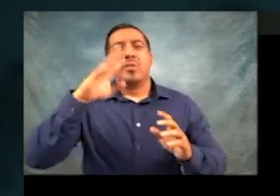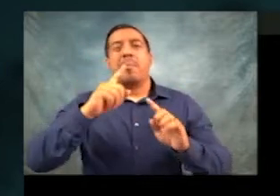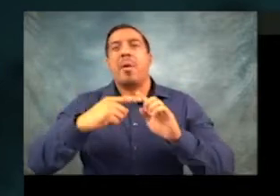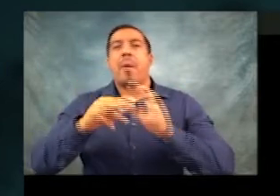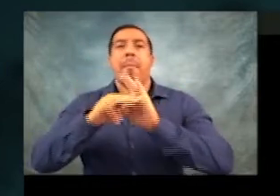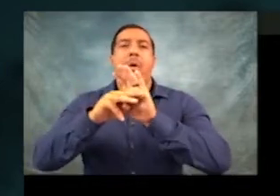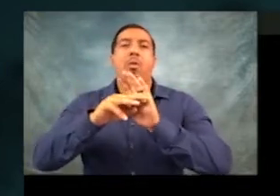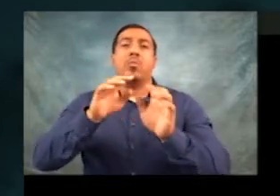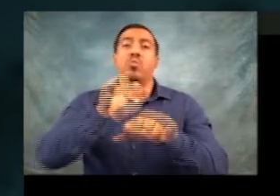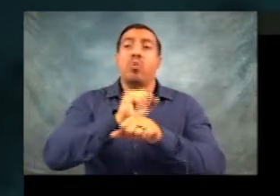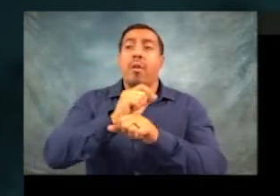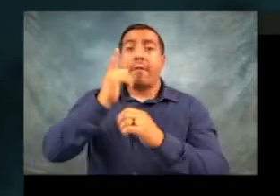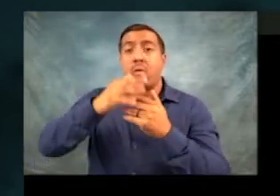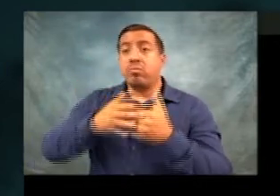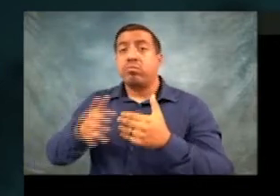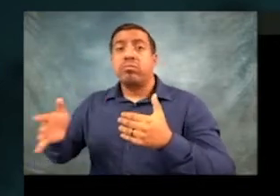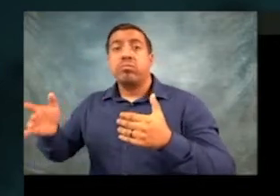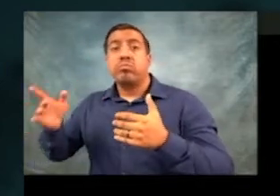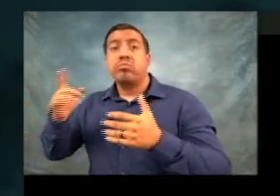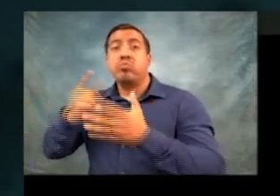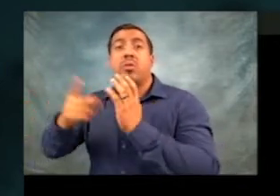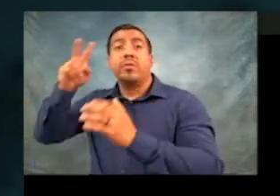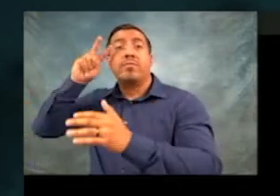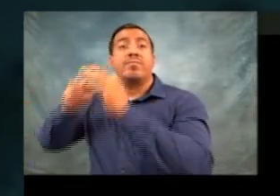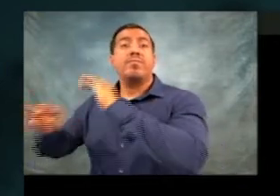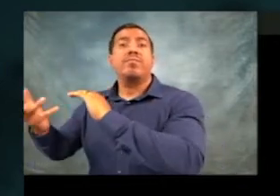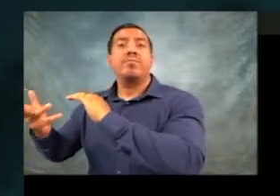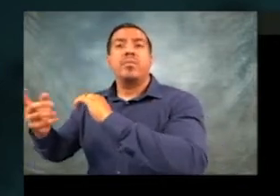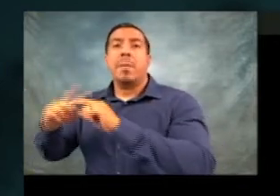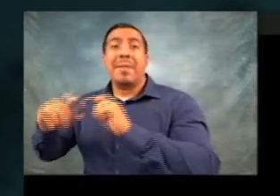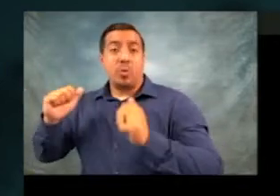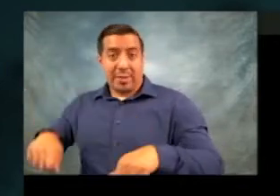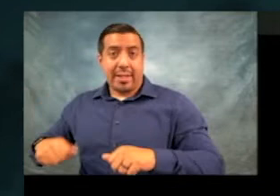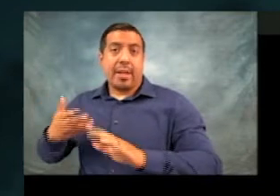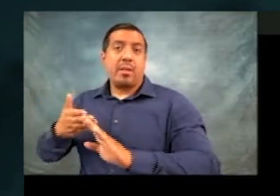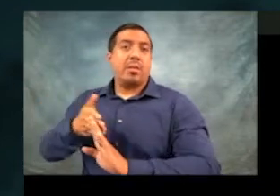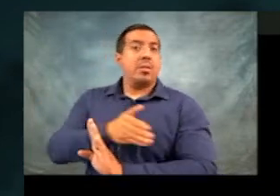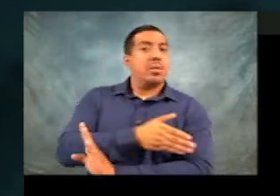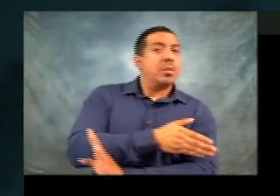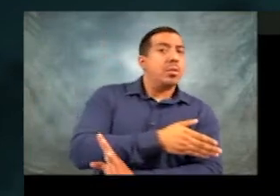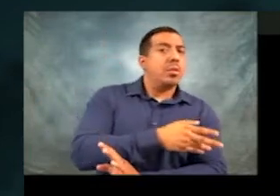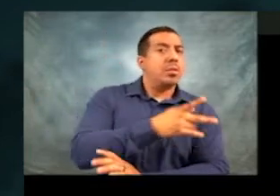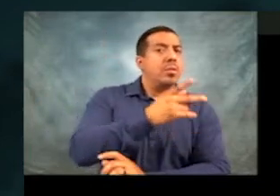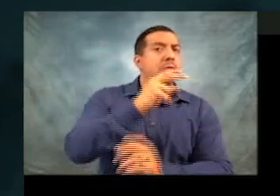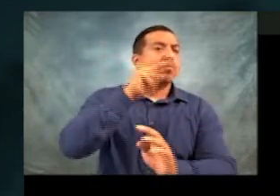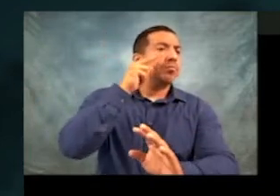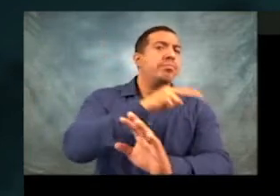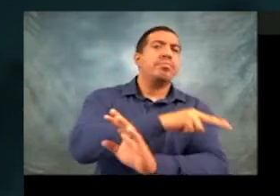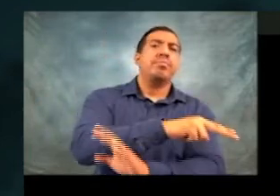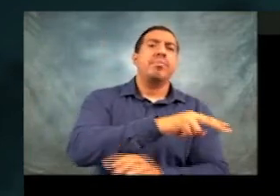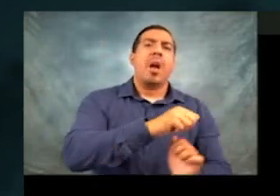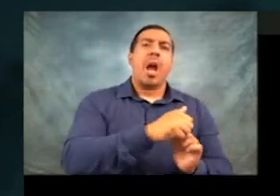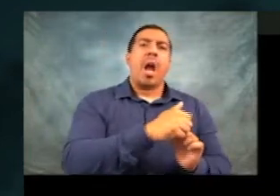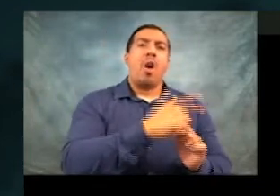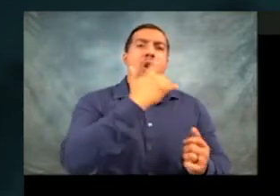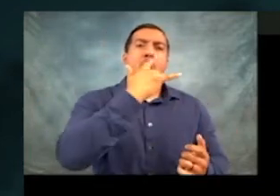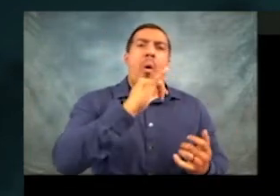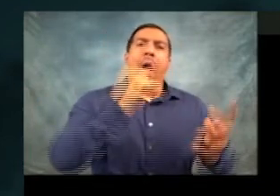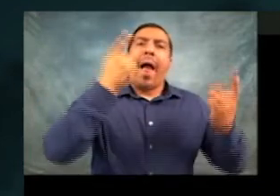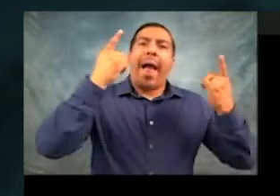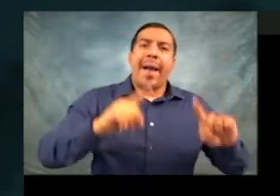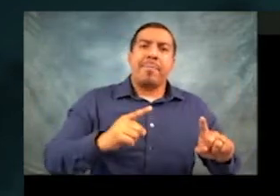models running forward, like forecasting. We can also run them backwards to recreate historically what